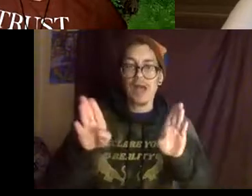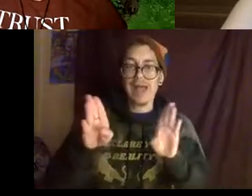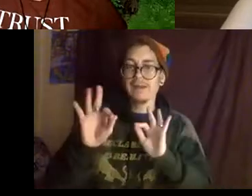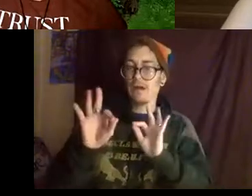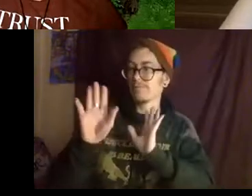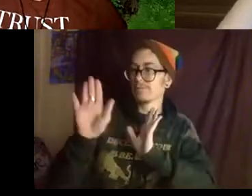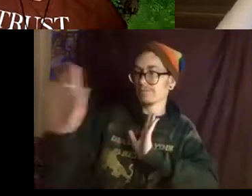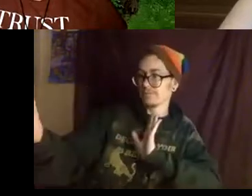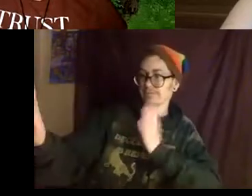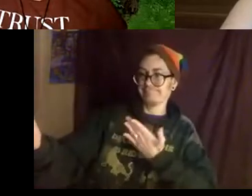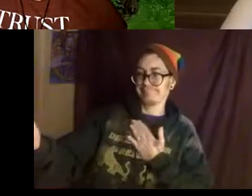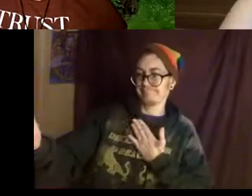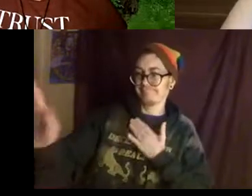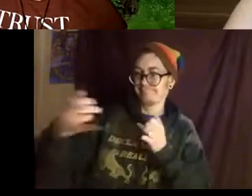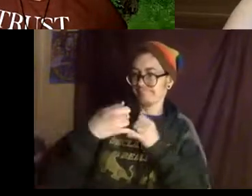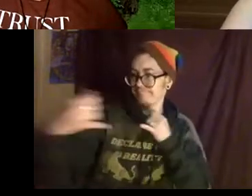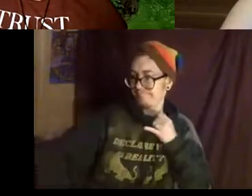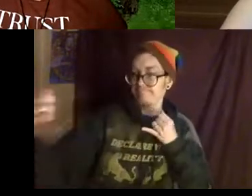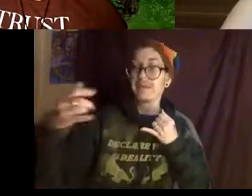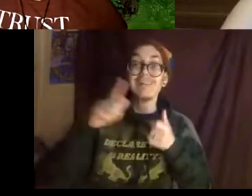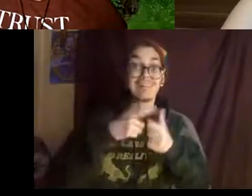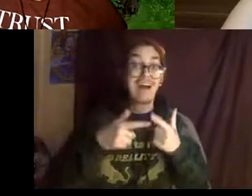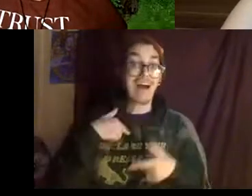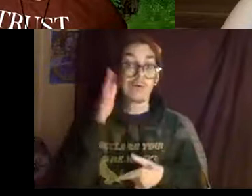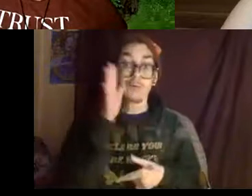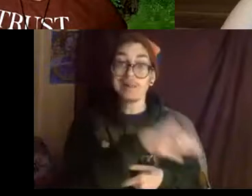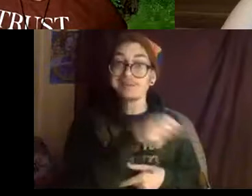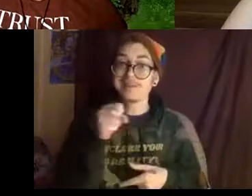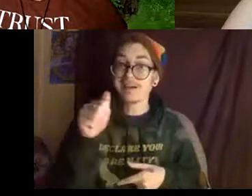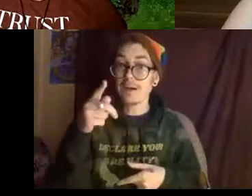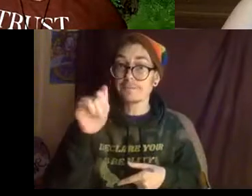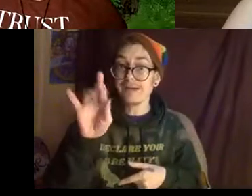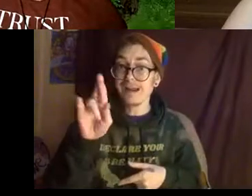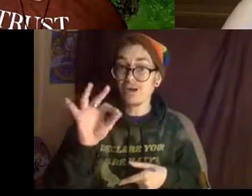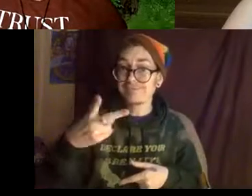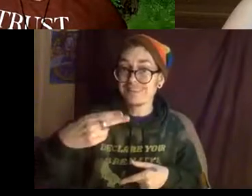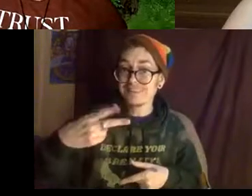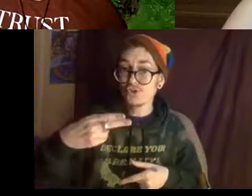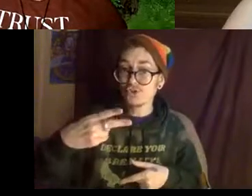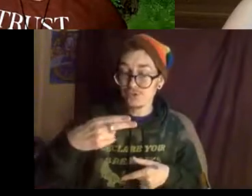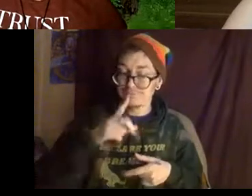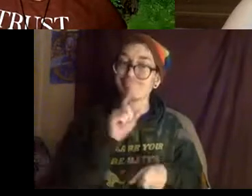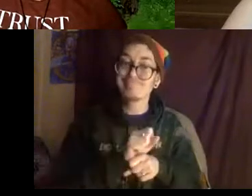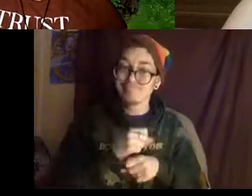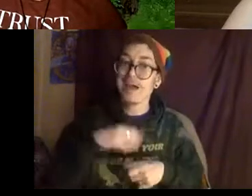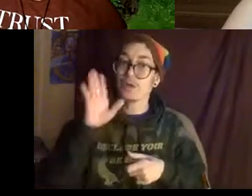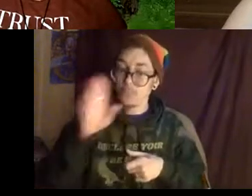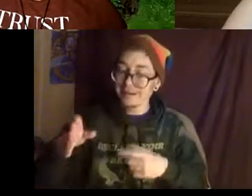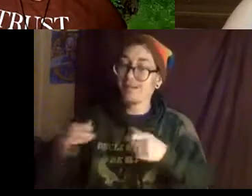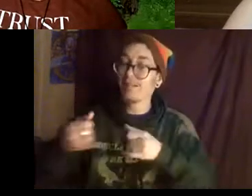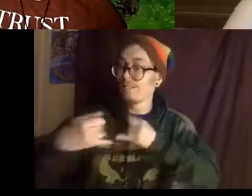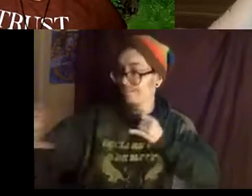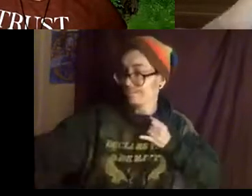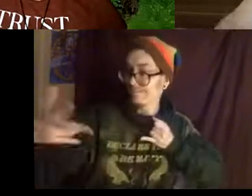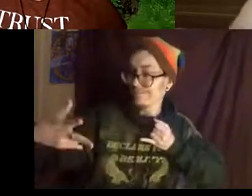I do feel like it's a physical representation. And I empower the thread to have that. And then I actually